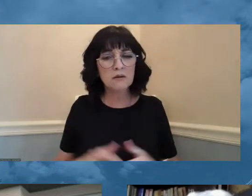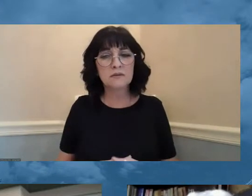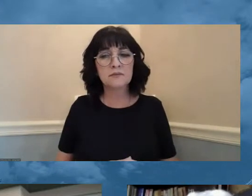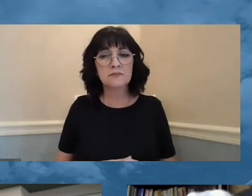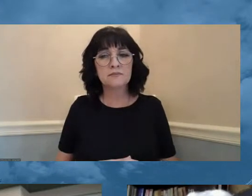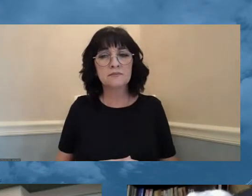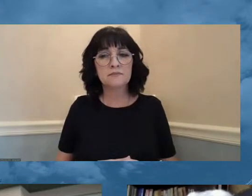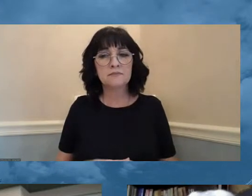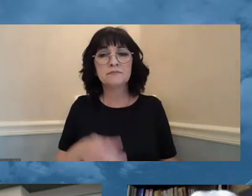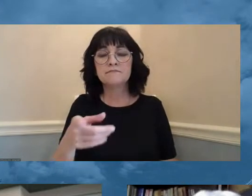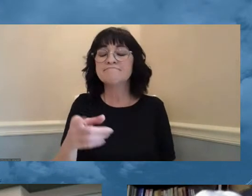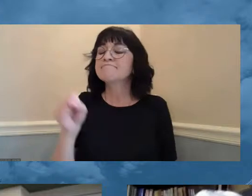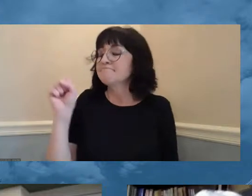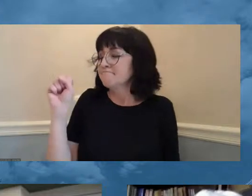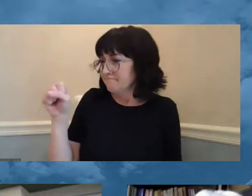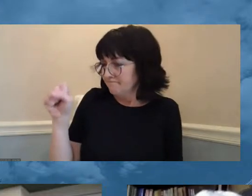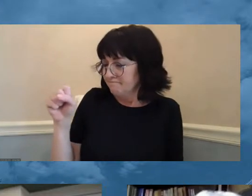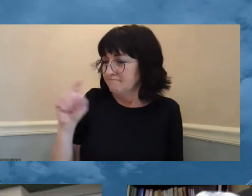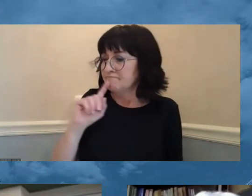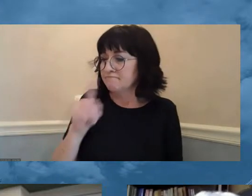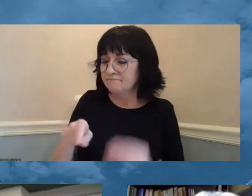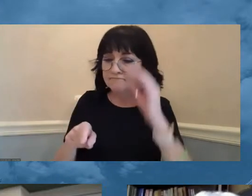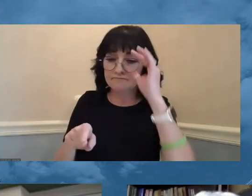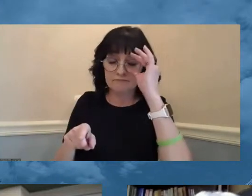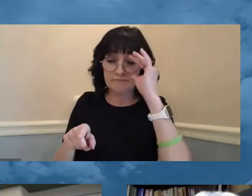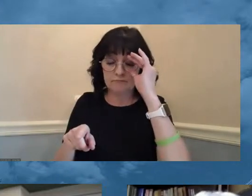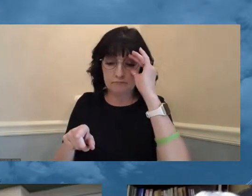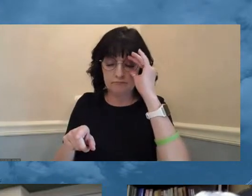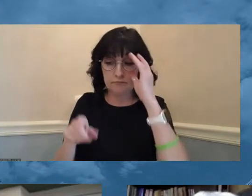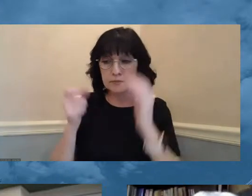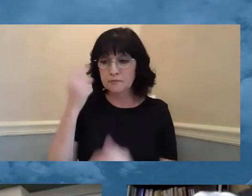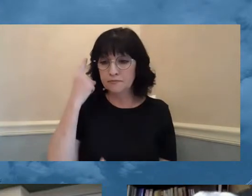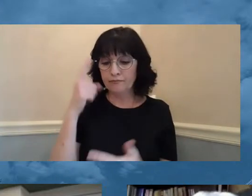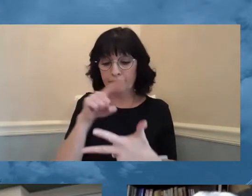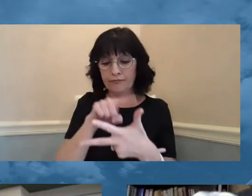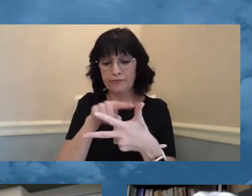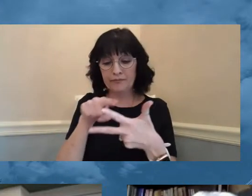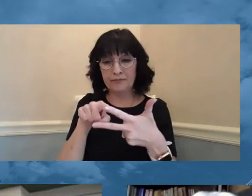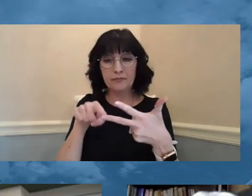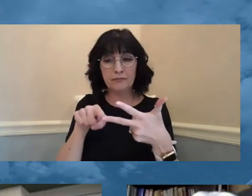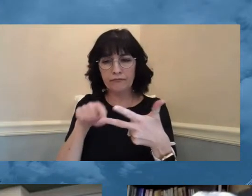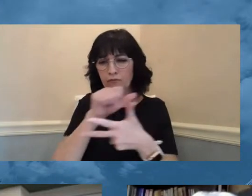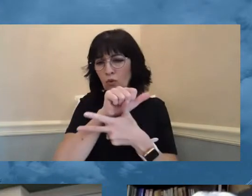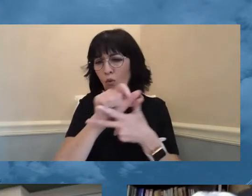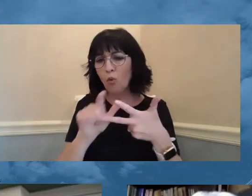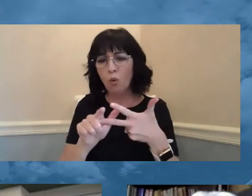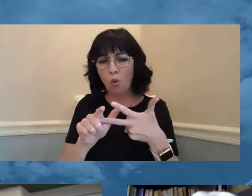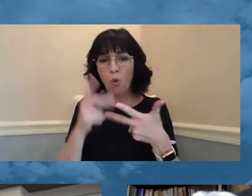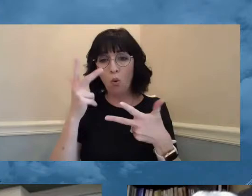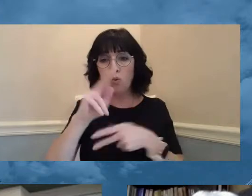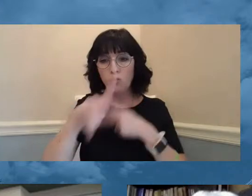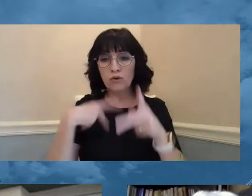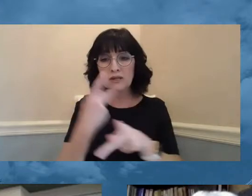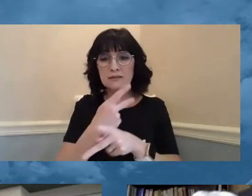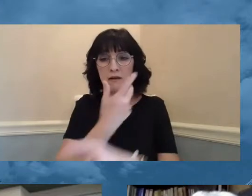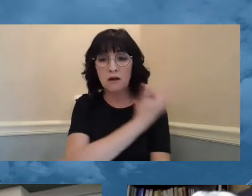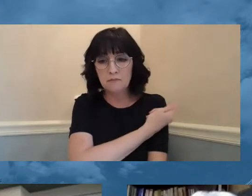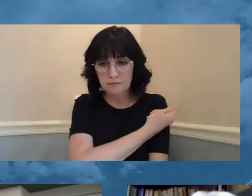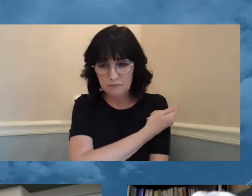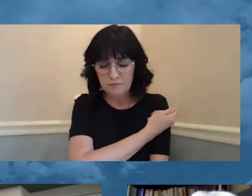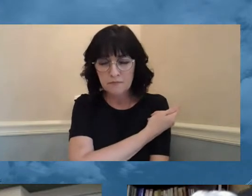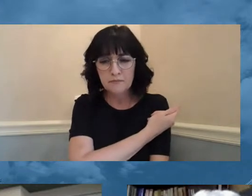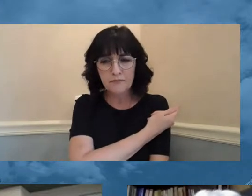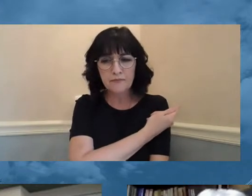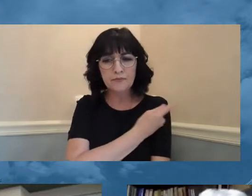general, all 3 have been through FDA, EUA approval. All 3 are very effective. All 3 are very effective